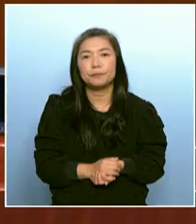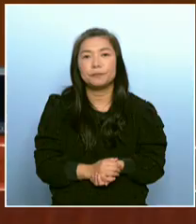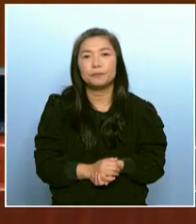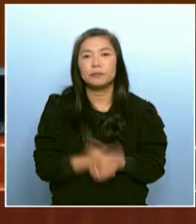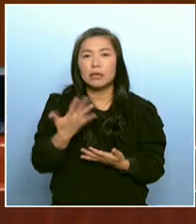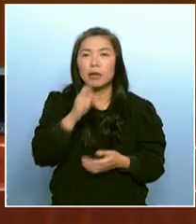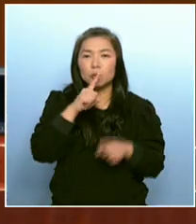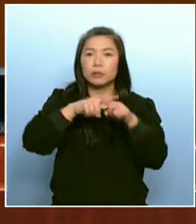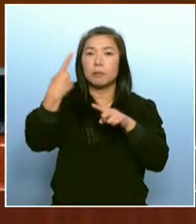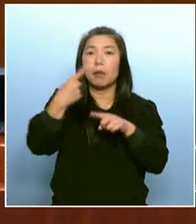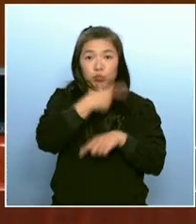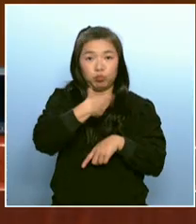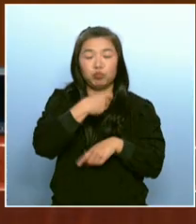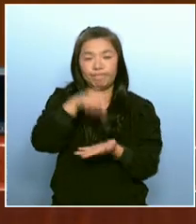Thank you.